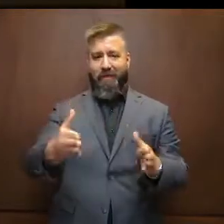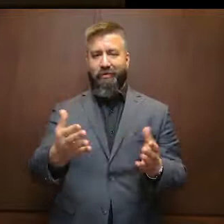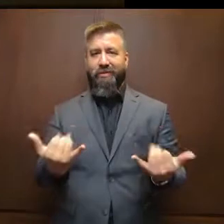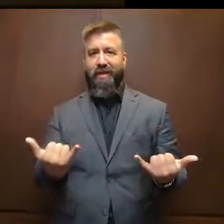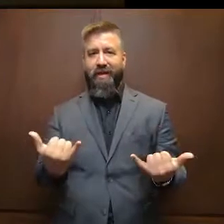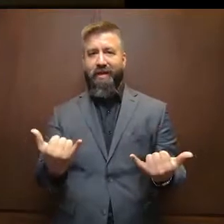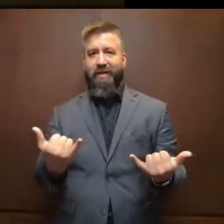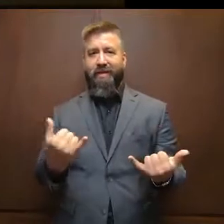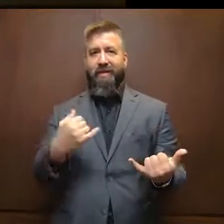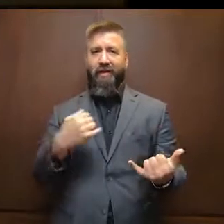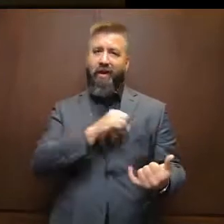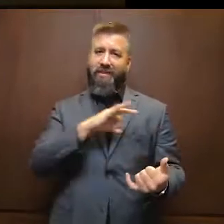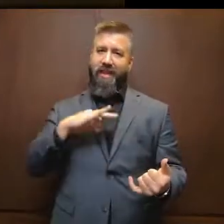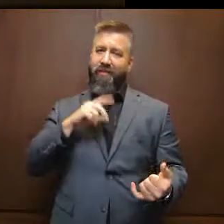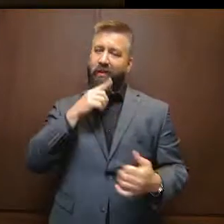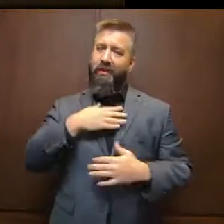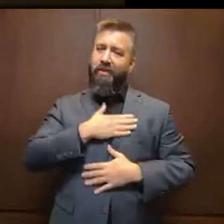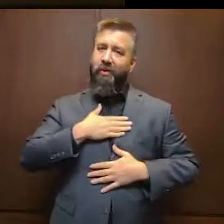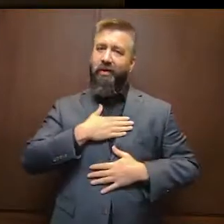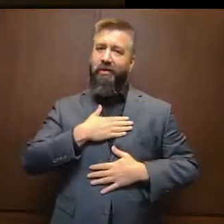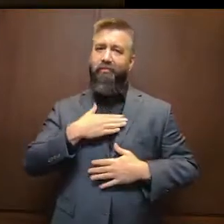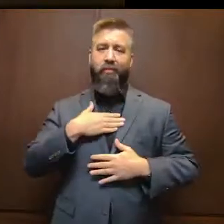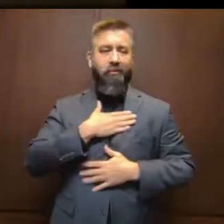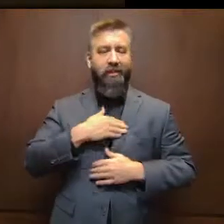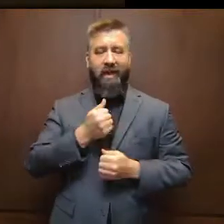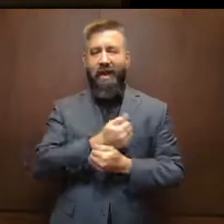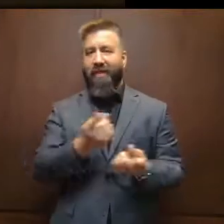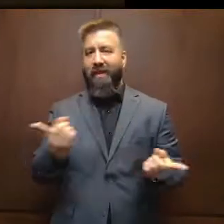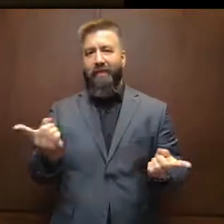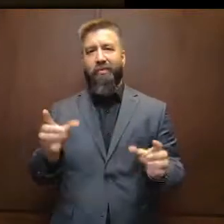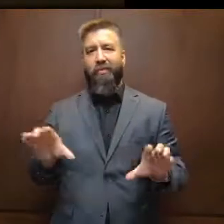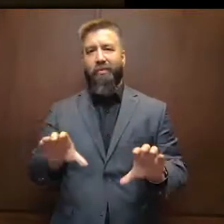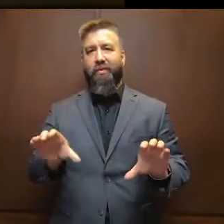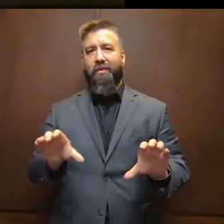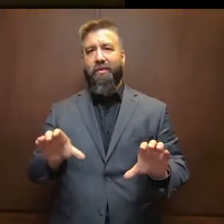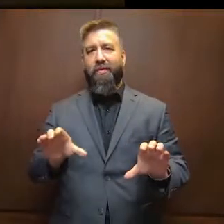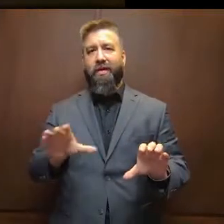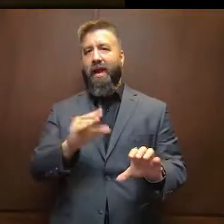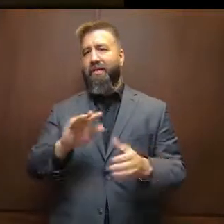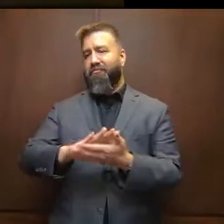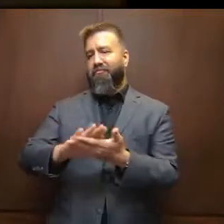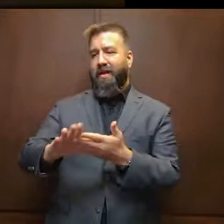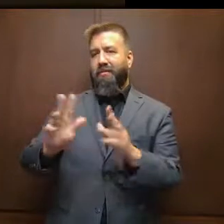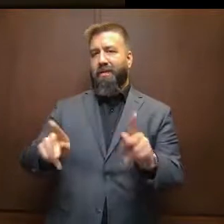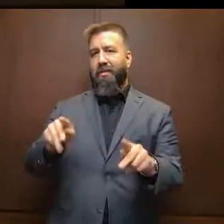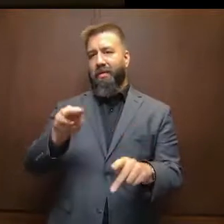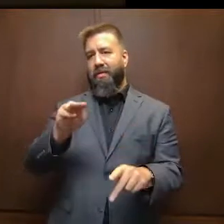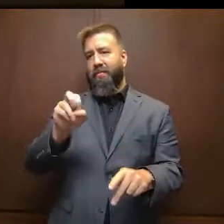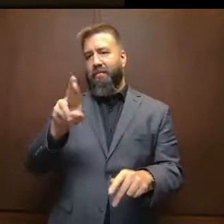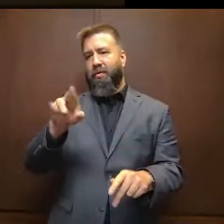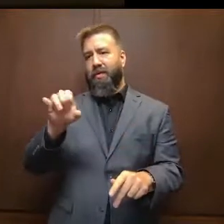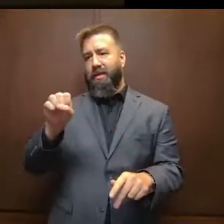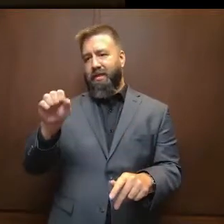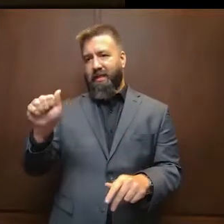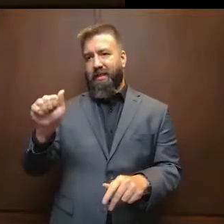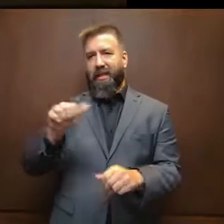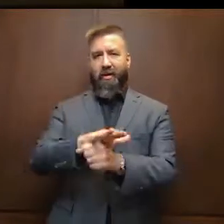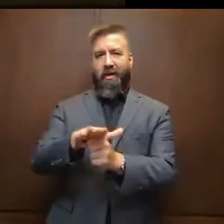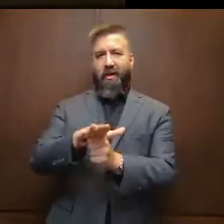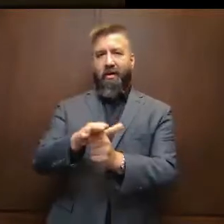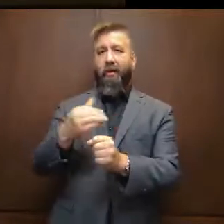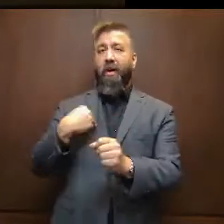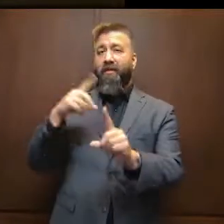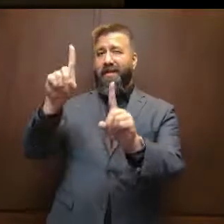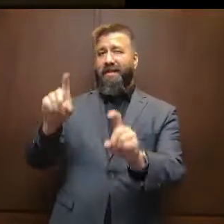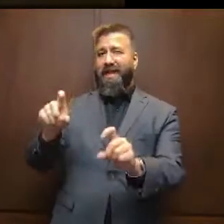The staff enjoyed it. We appreciate everything you do, and the fine folks down in the Marissa area. We got a testing site coming